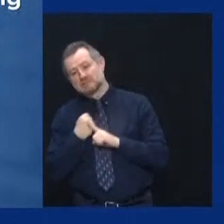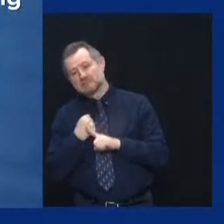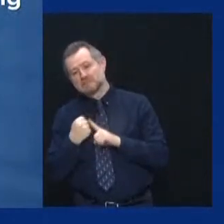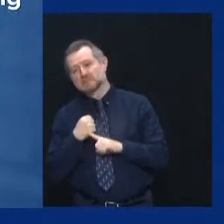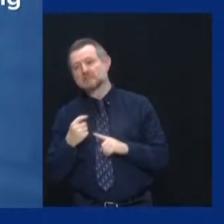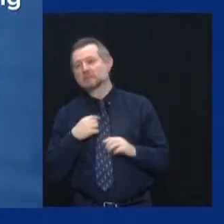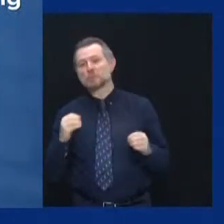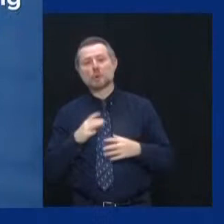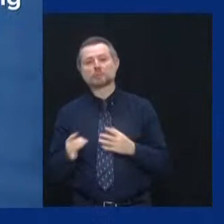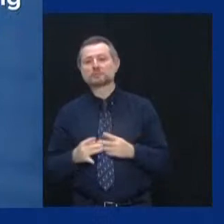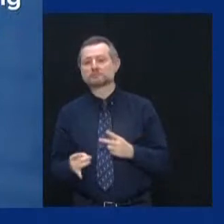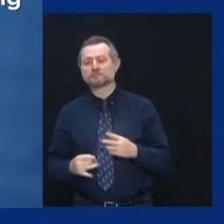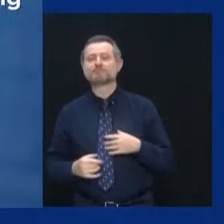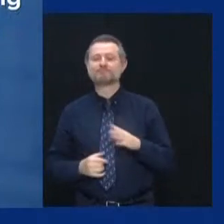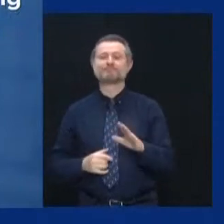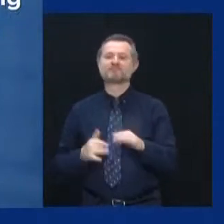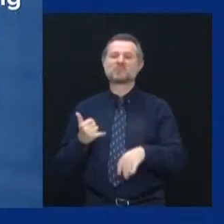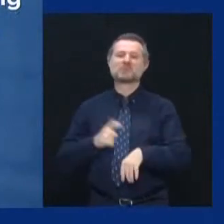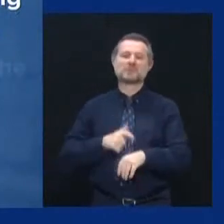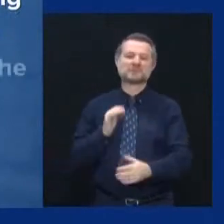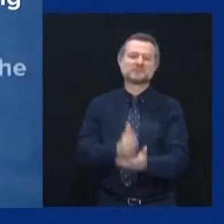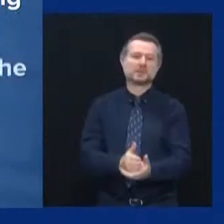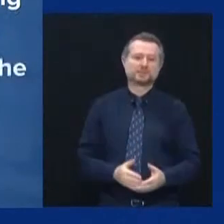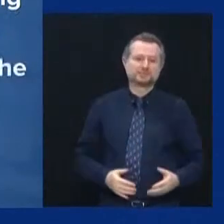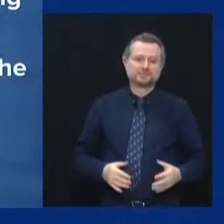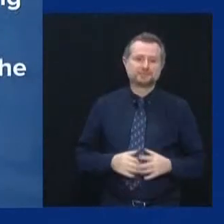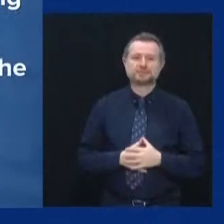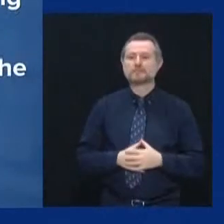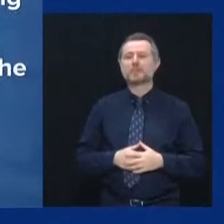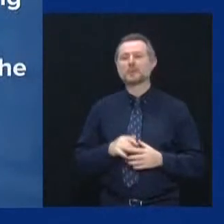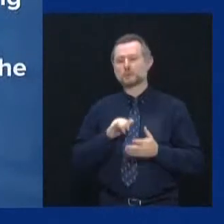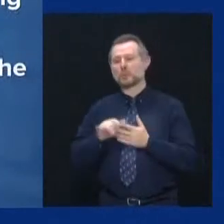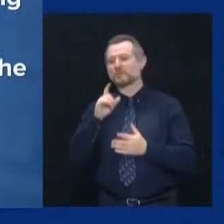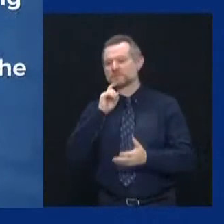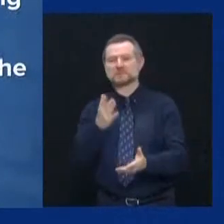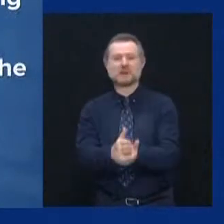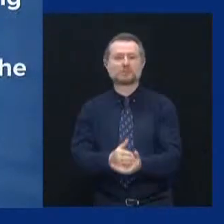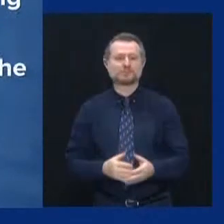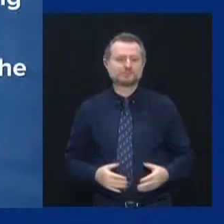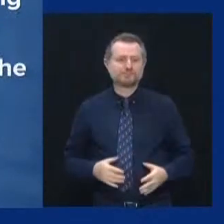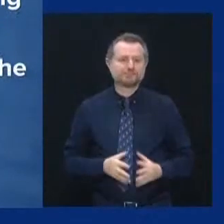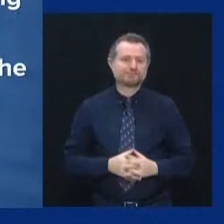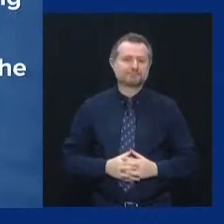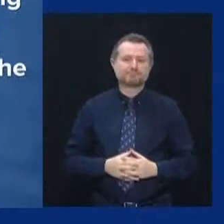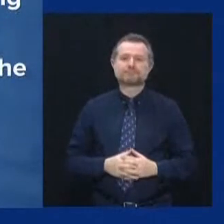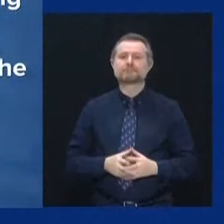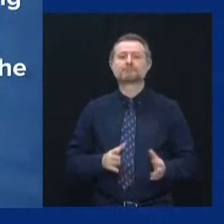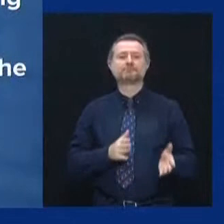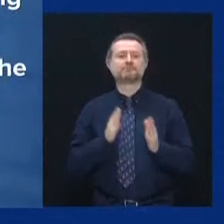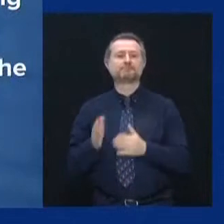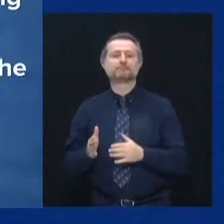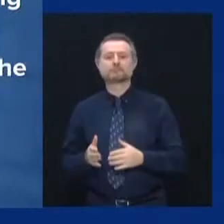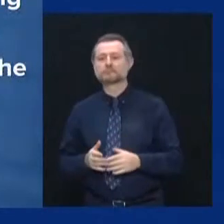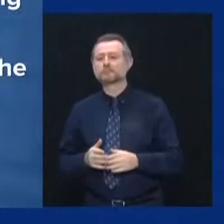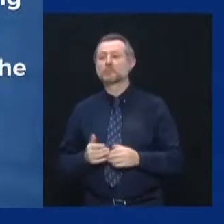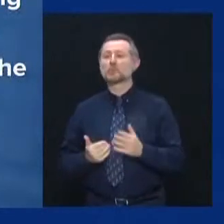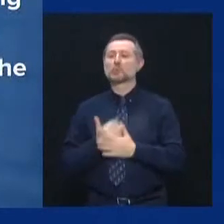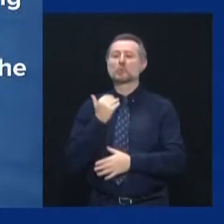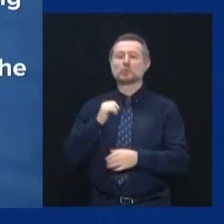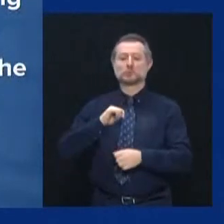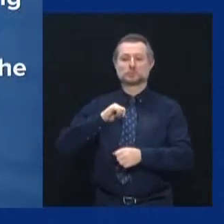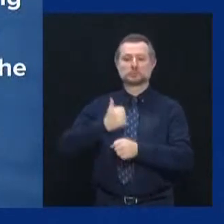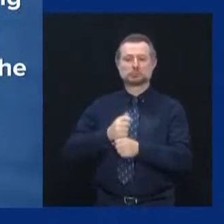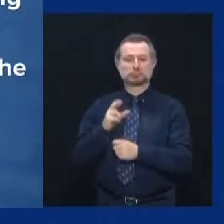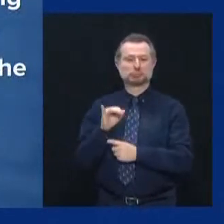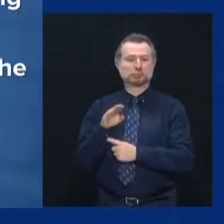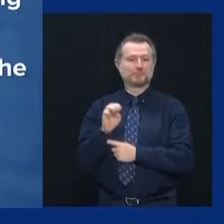stop, and it will stop in the state of New York. We also want to create a new crime, which